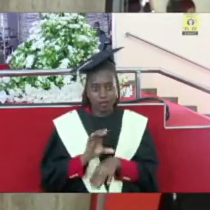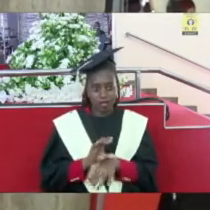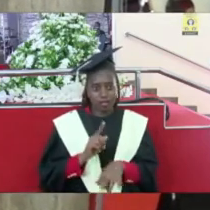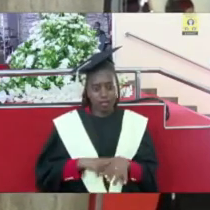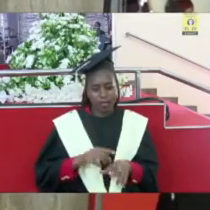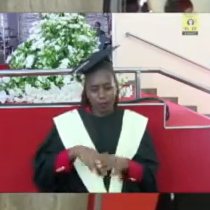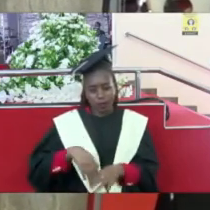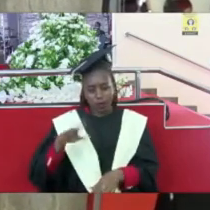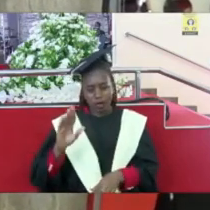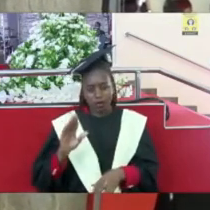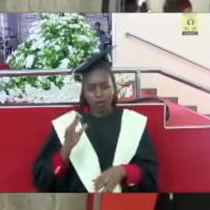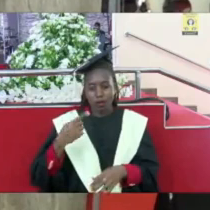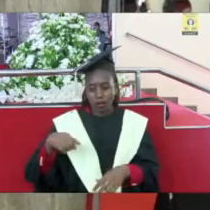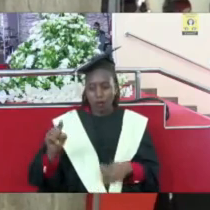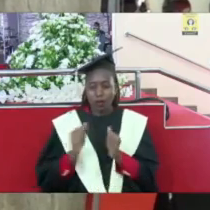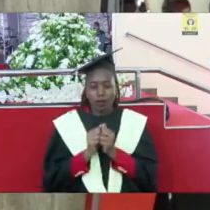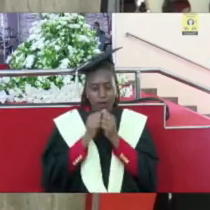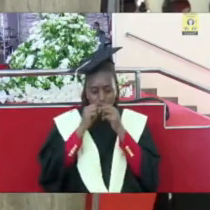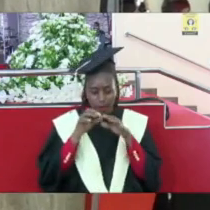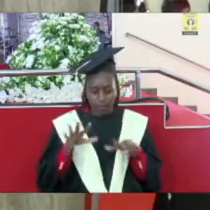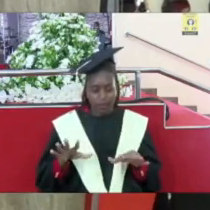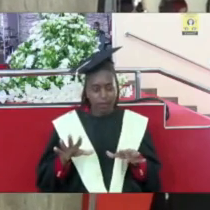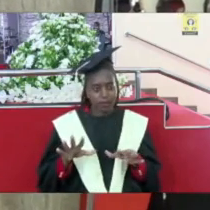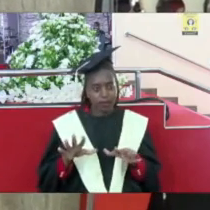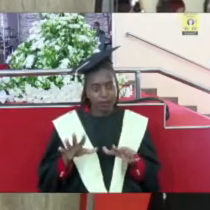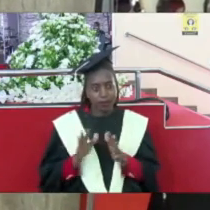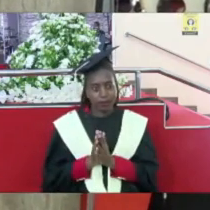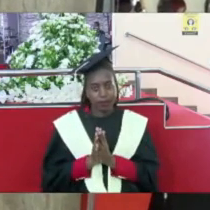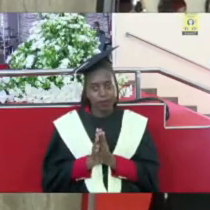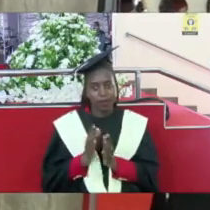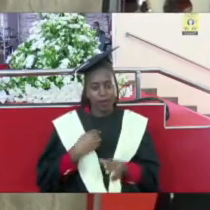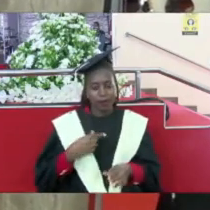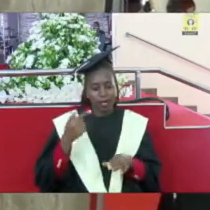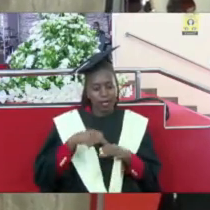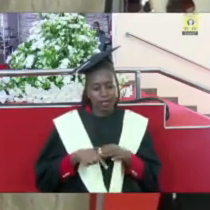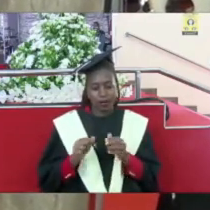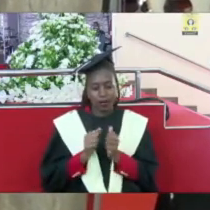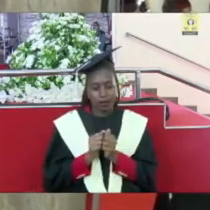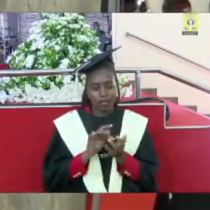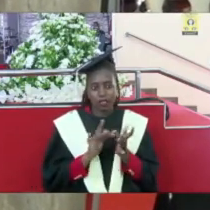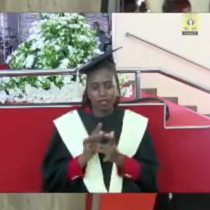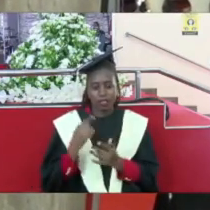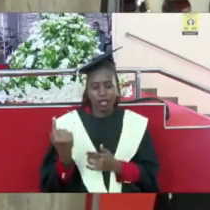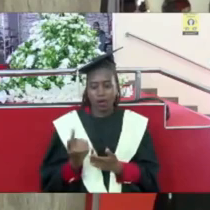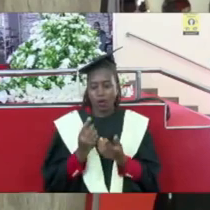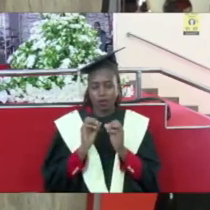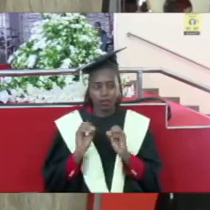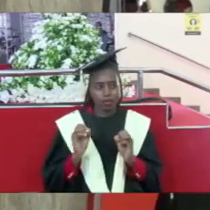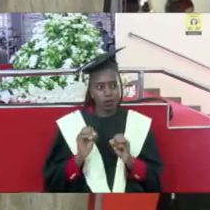baraka. Blessed be the name of the Lord. Sitaingia tu na Yesu. I will not just enter with nitaingia